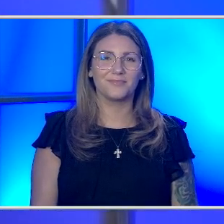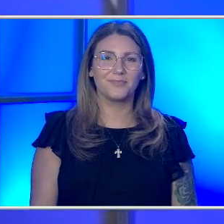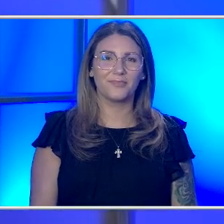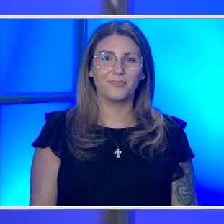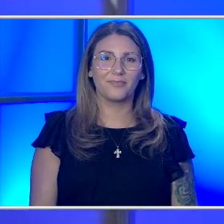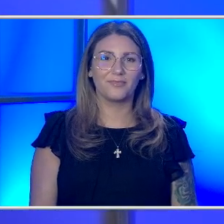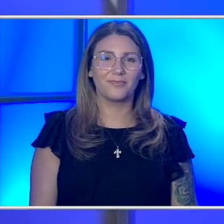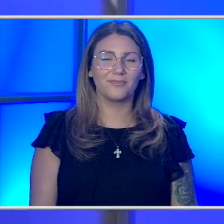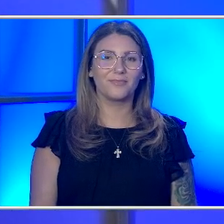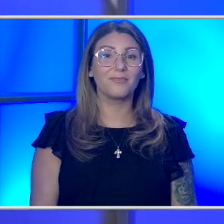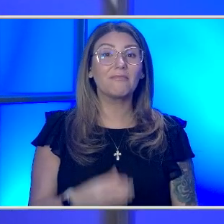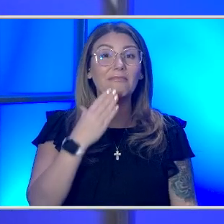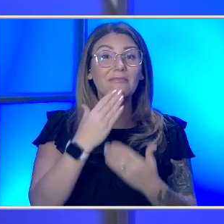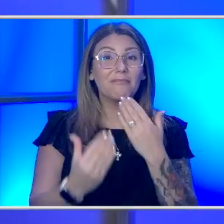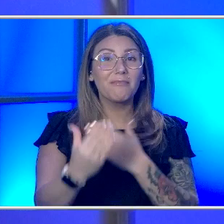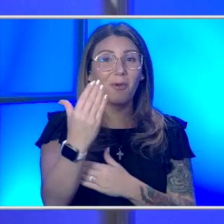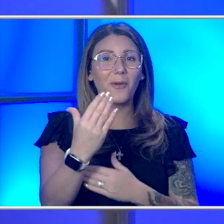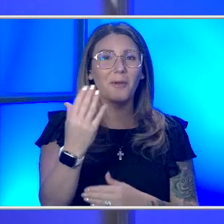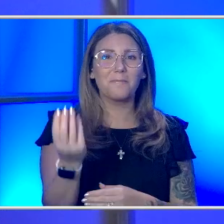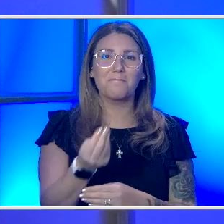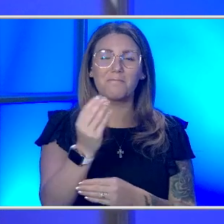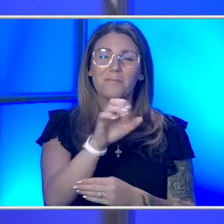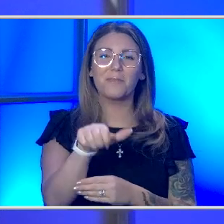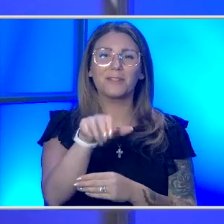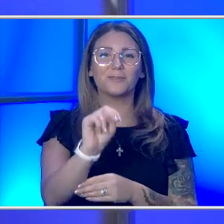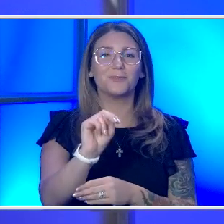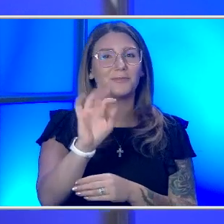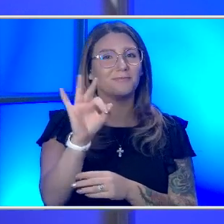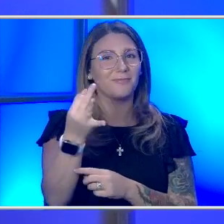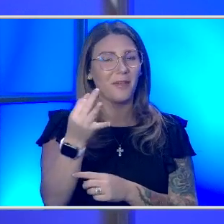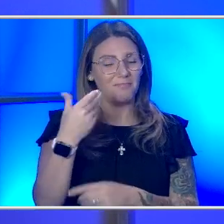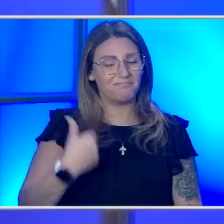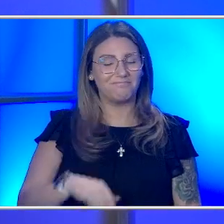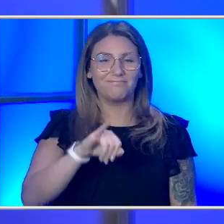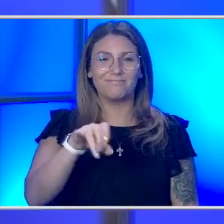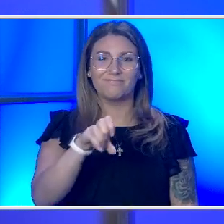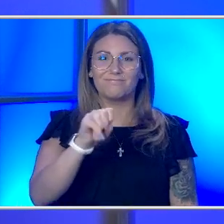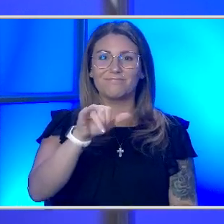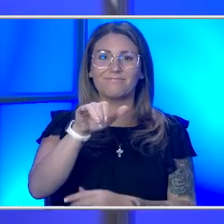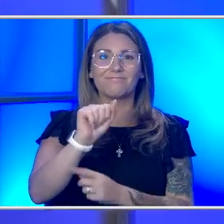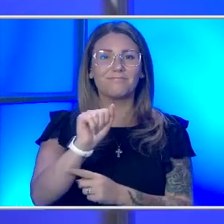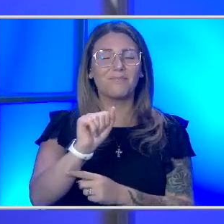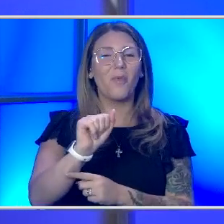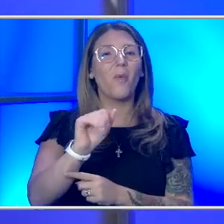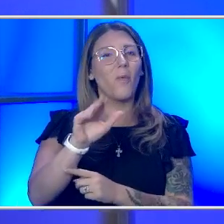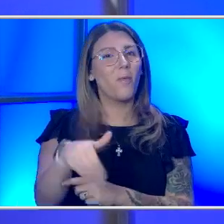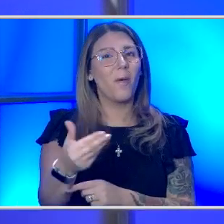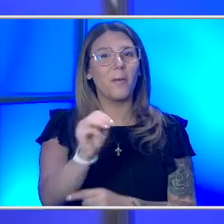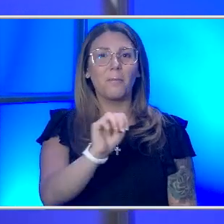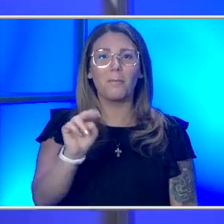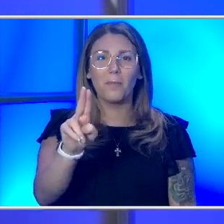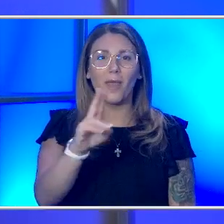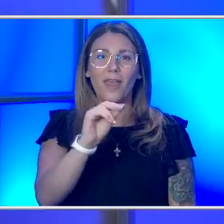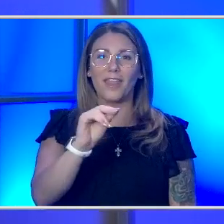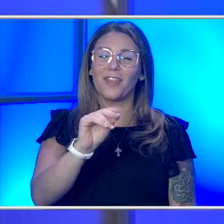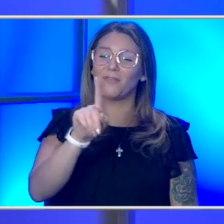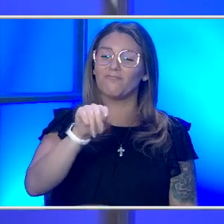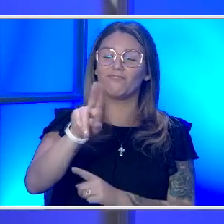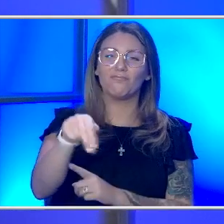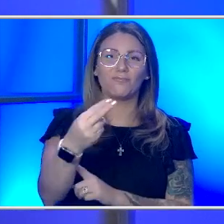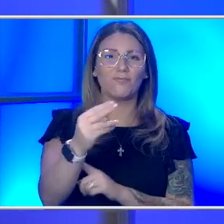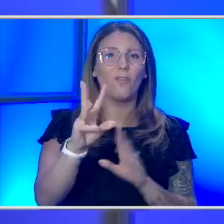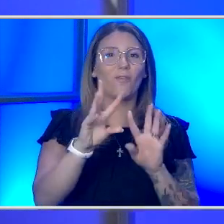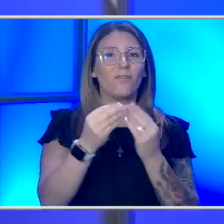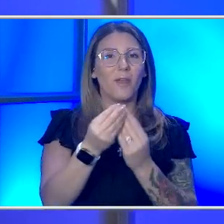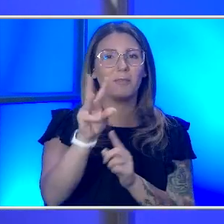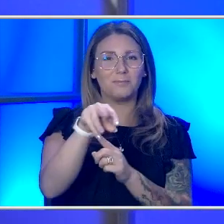Good morning. It's Monday, January 9th. I'm Jessica Lovell. Welcome to the Morning Medical Update and to the Dulcie Simons Jr. Family Broadcast Studio.